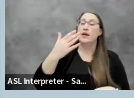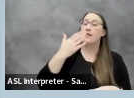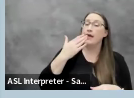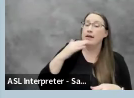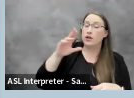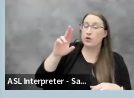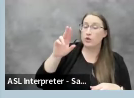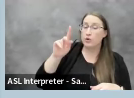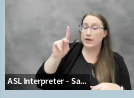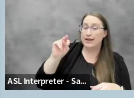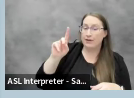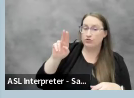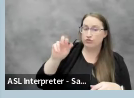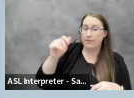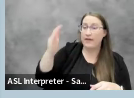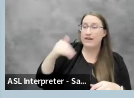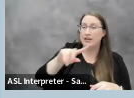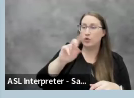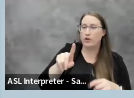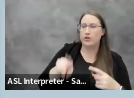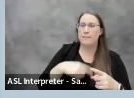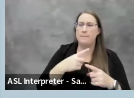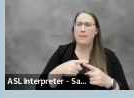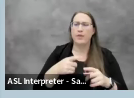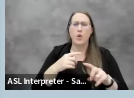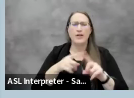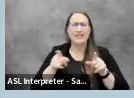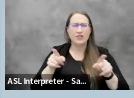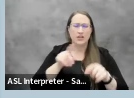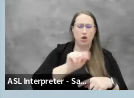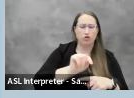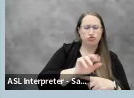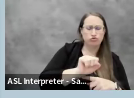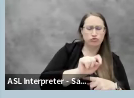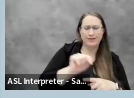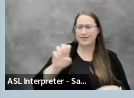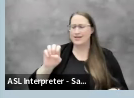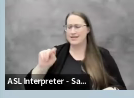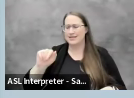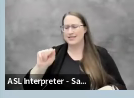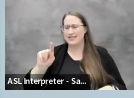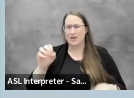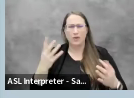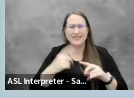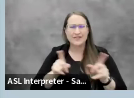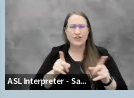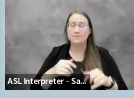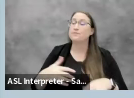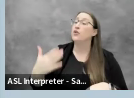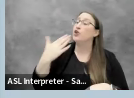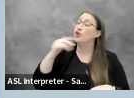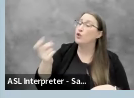Next question. What is the difference between a trust and an estate? Oh, good question.